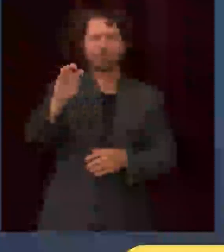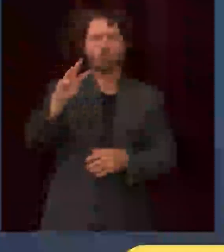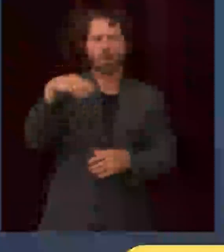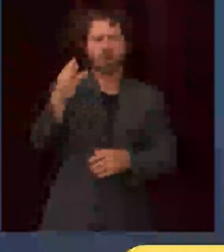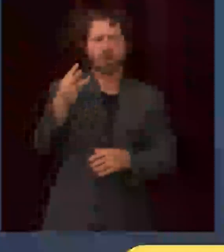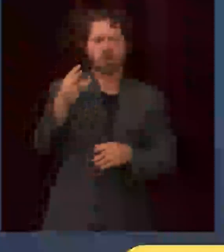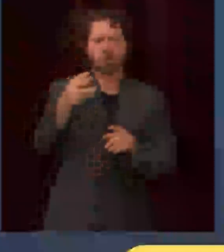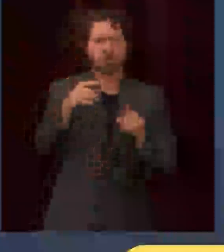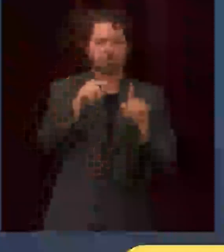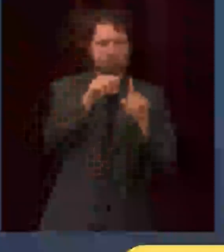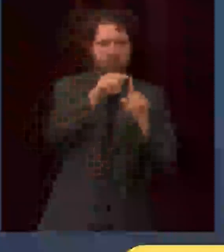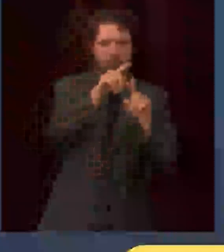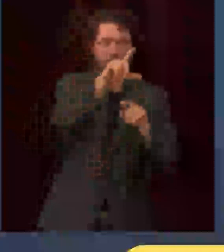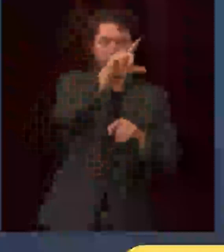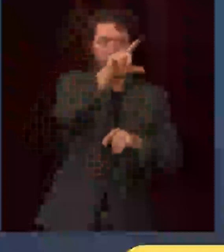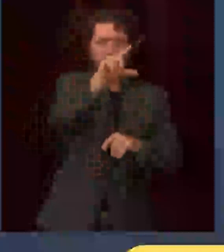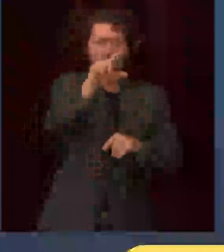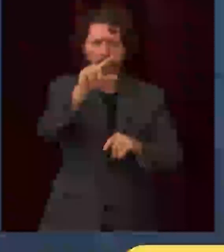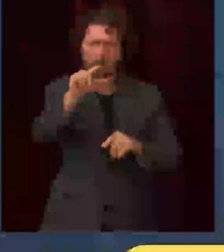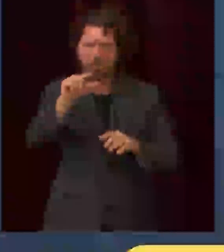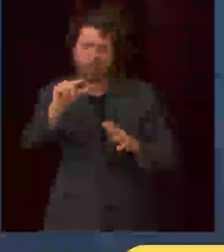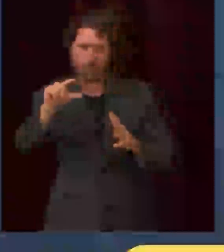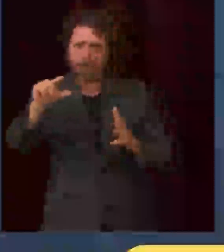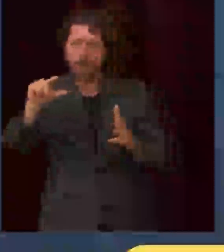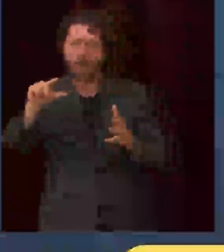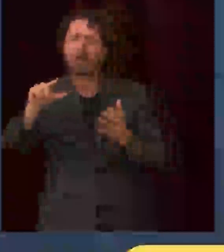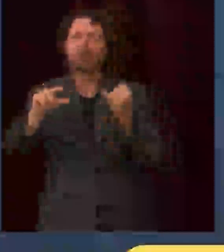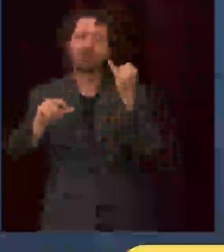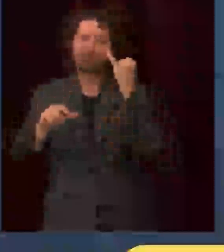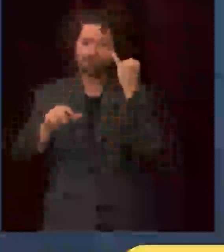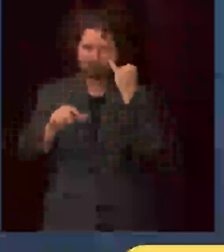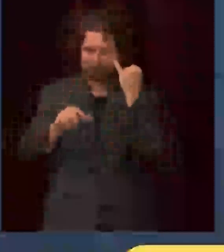would require them to go backwards?